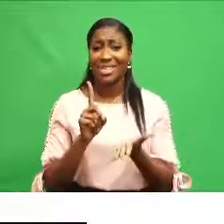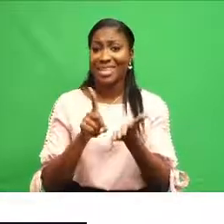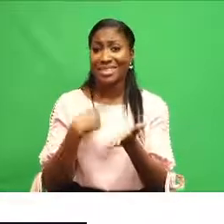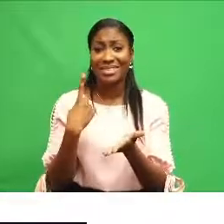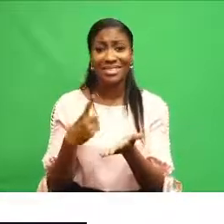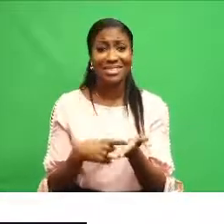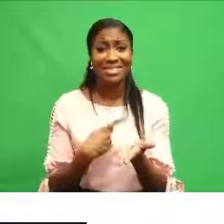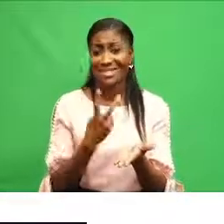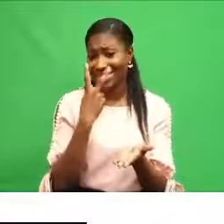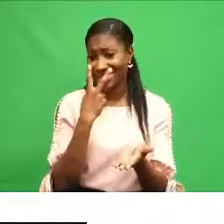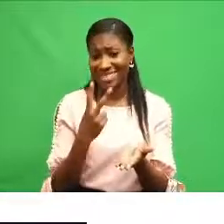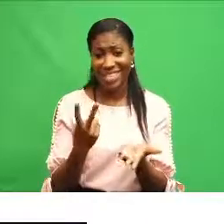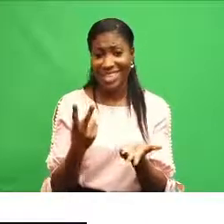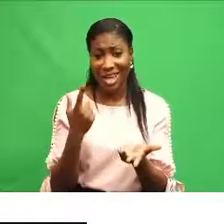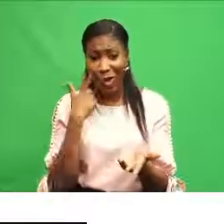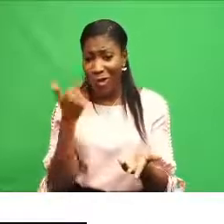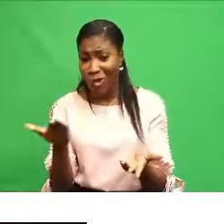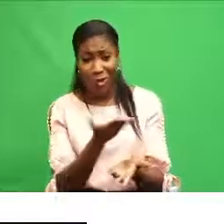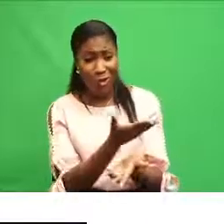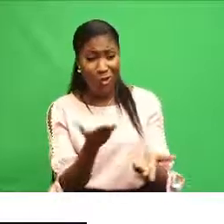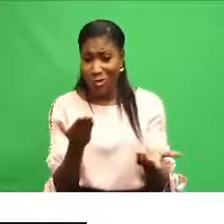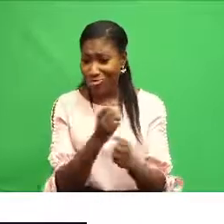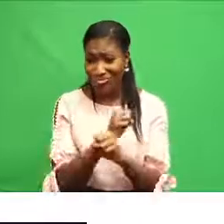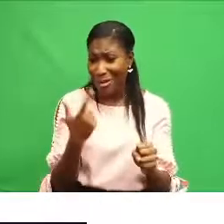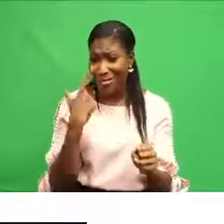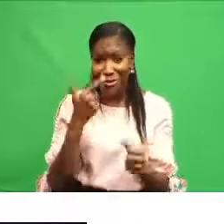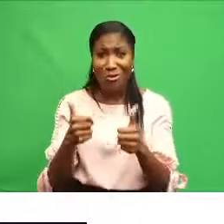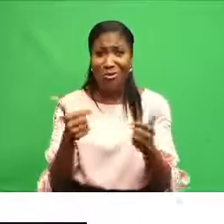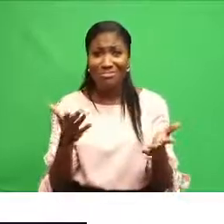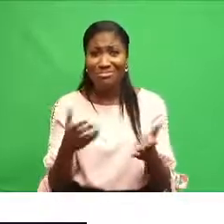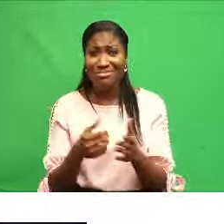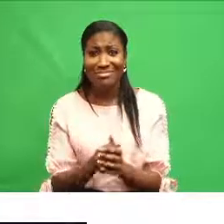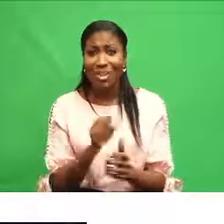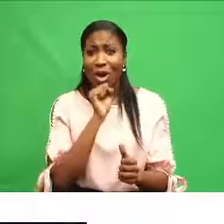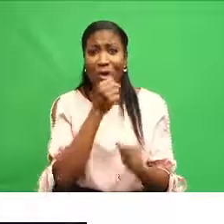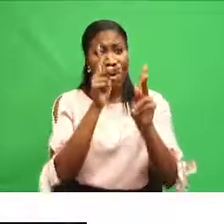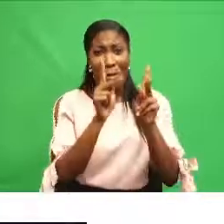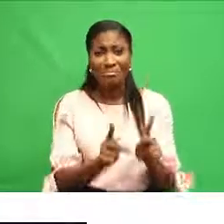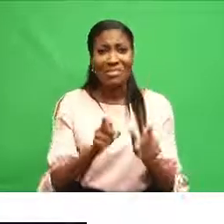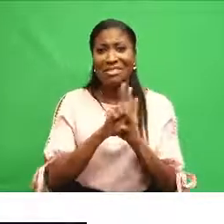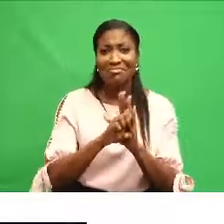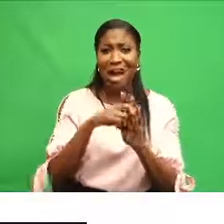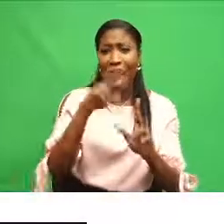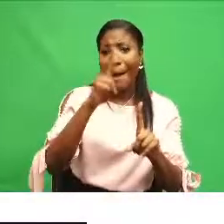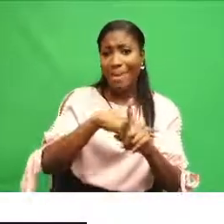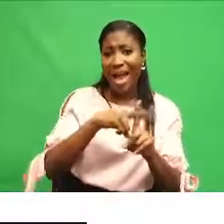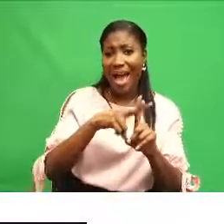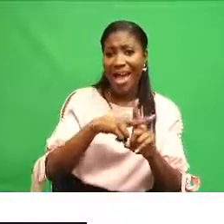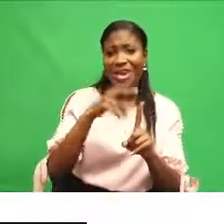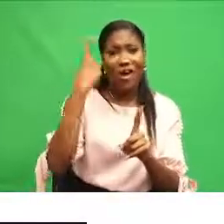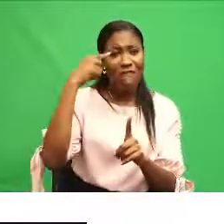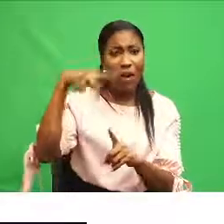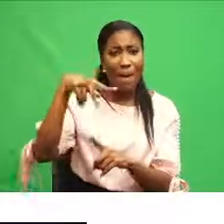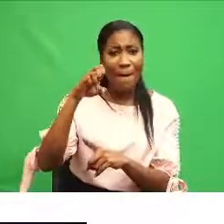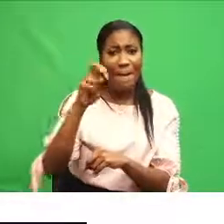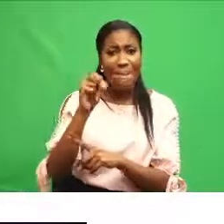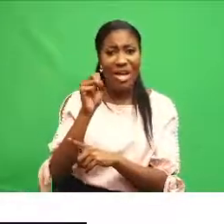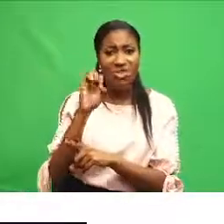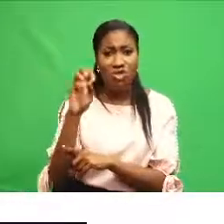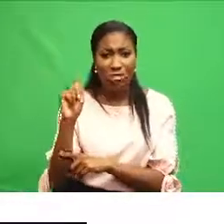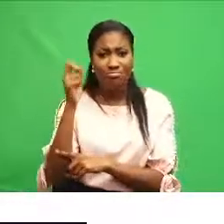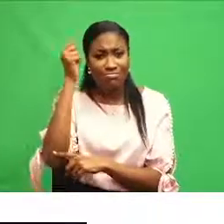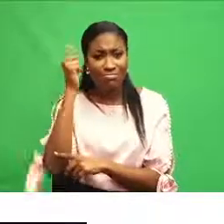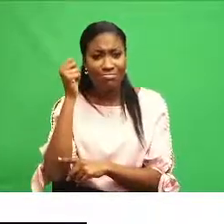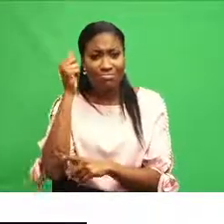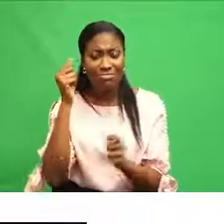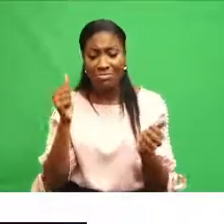looks as though everything is in place. You apply for your grant. Let's take the case of an applicant, and Mary is coming to assist